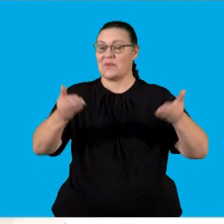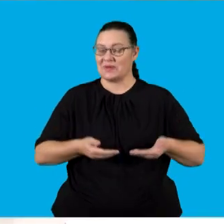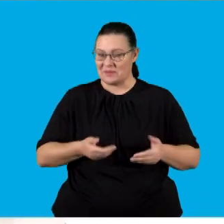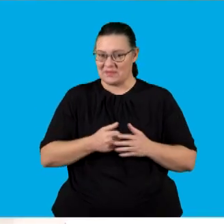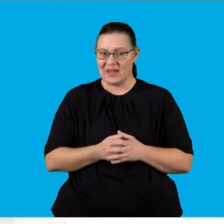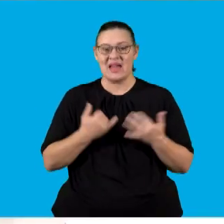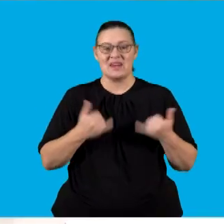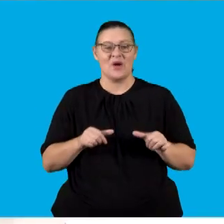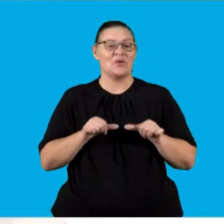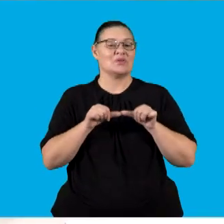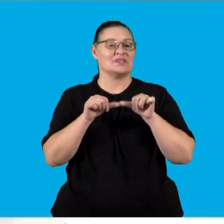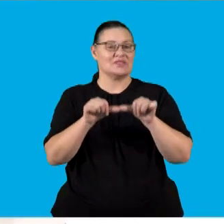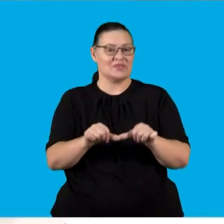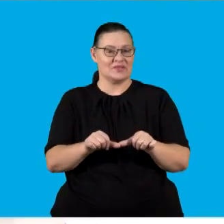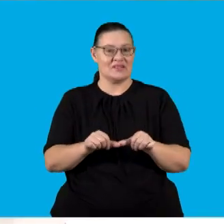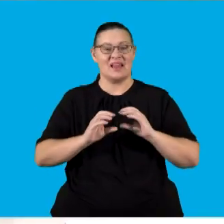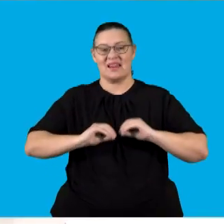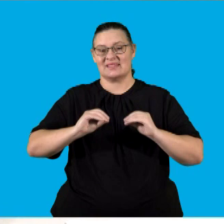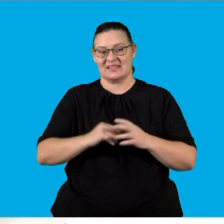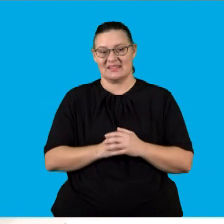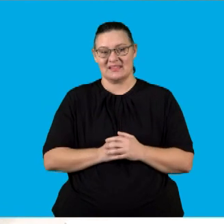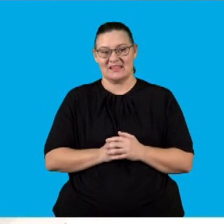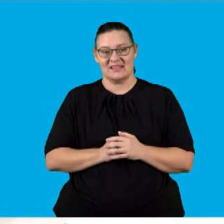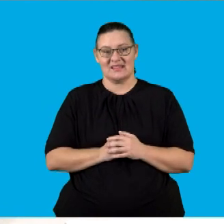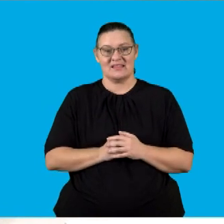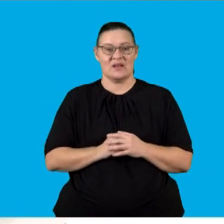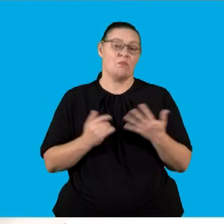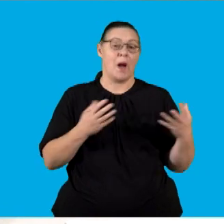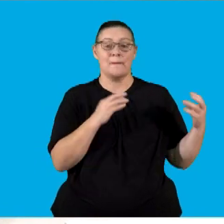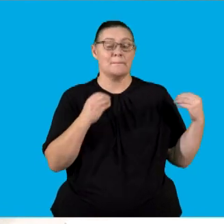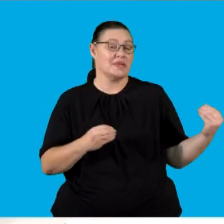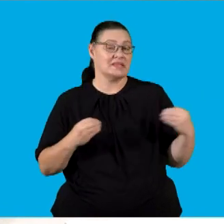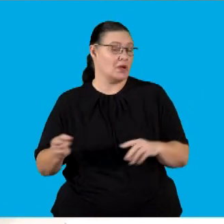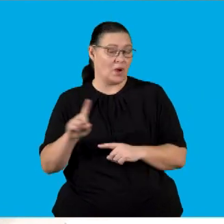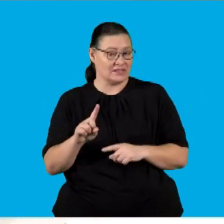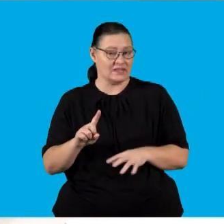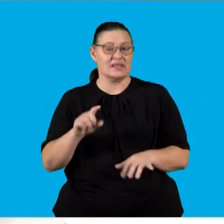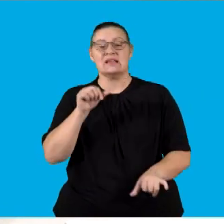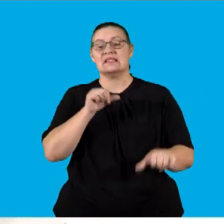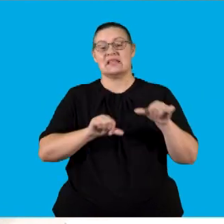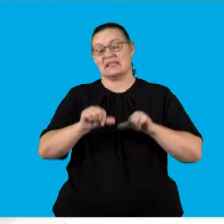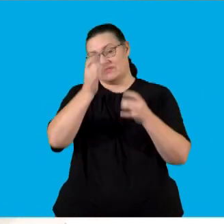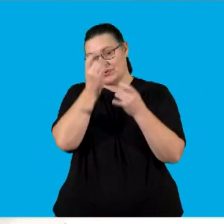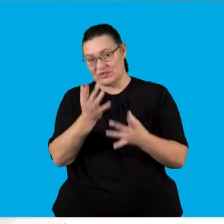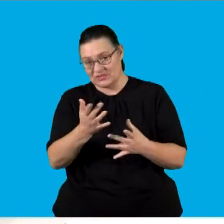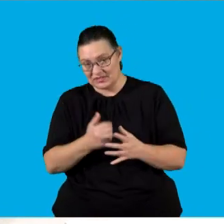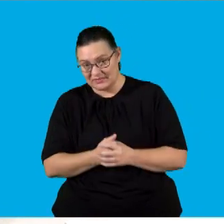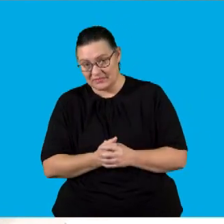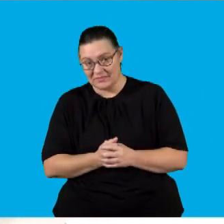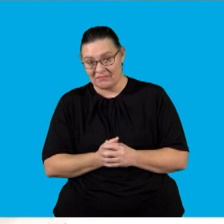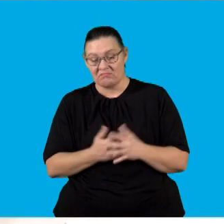Welcome back from the ad break, and let's continue with our lesson. So we were busy with scientific